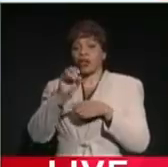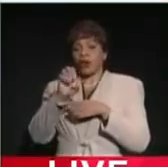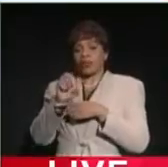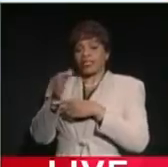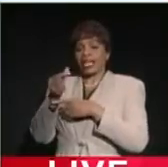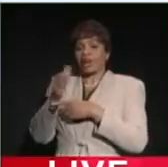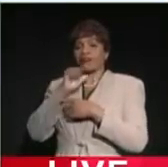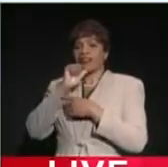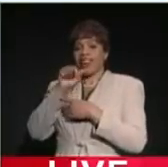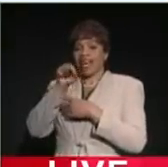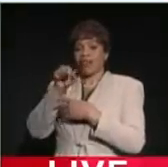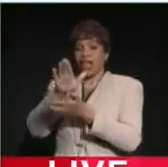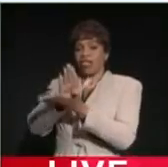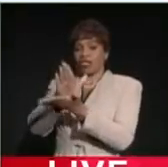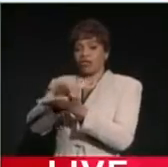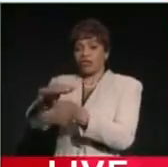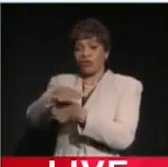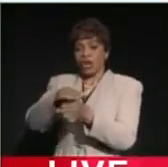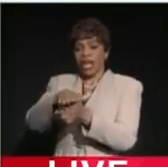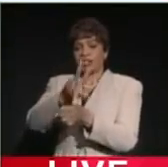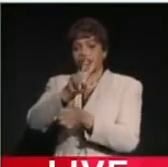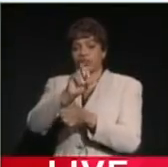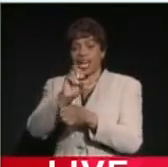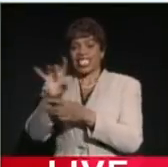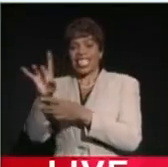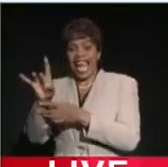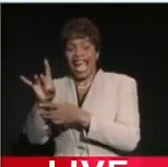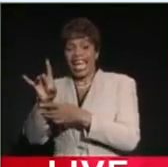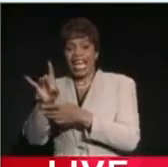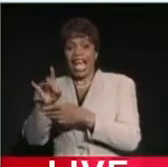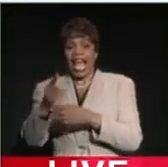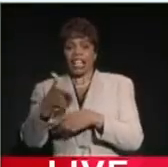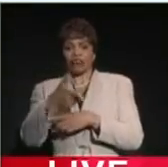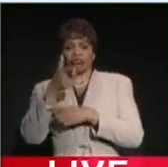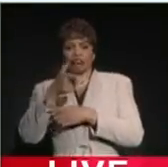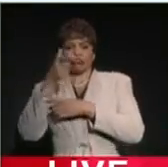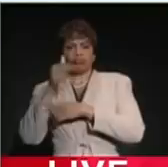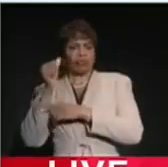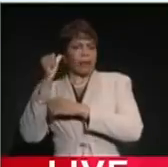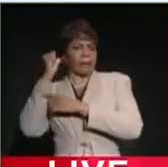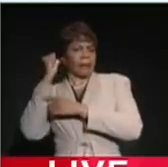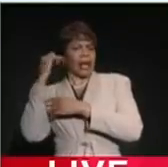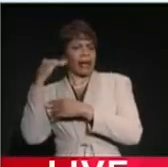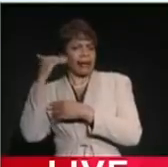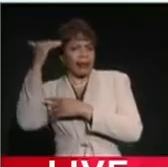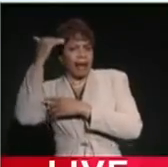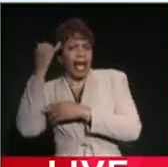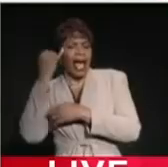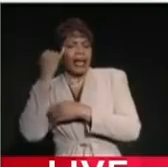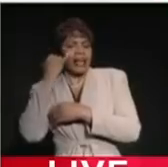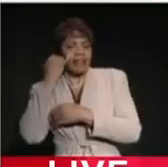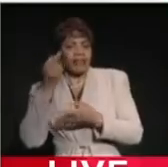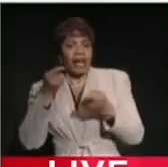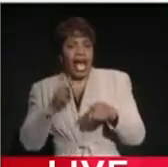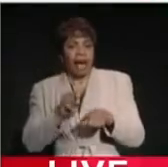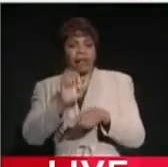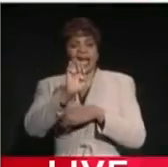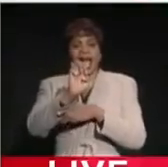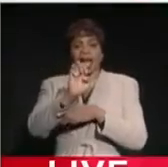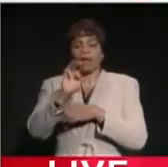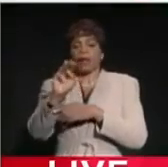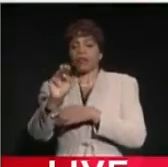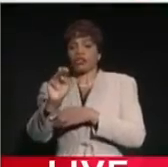in 2008 shooting four children in the back of the head. If we had done just that, then Edgar Mendoza would not have